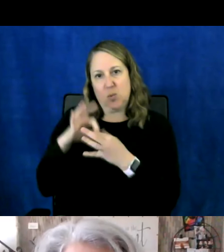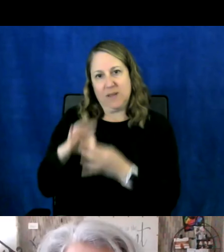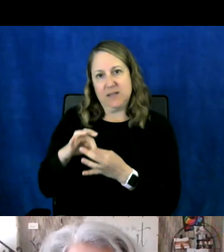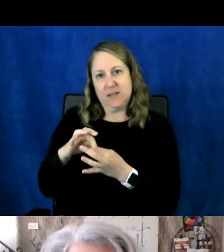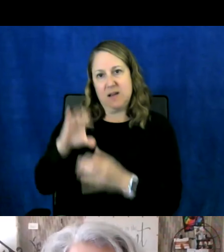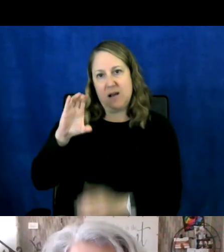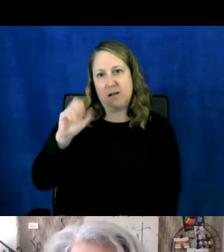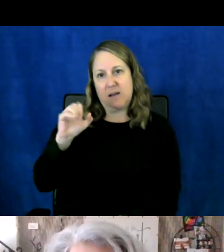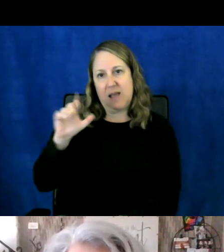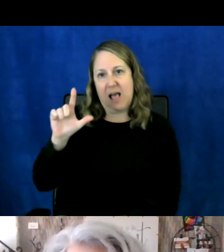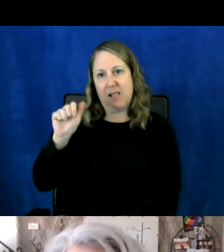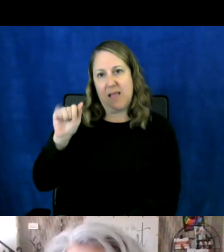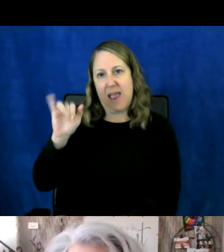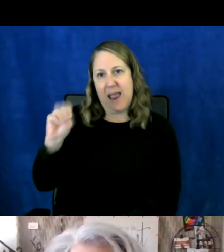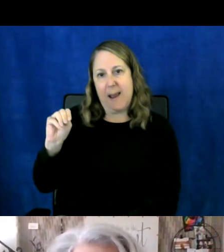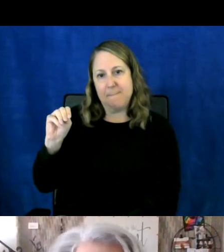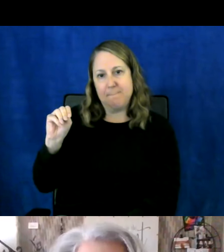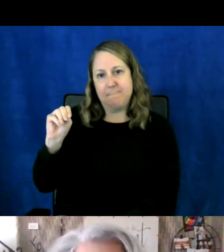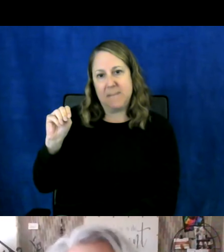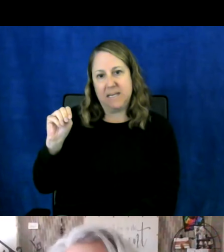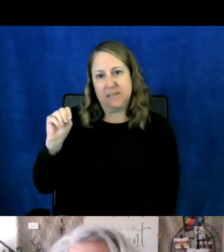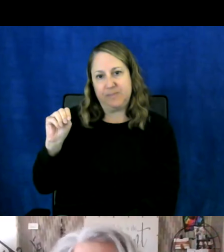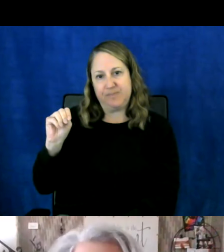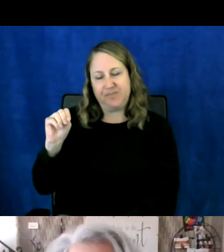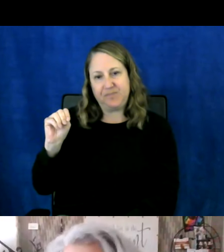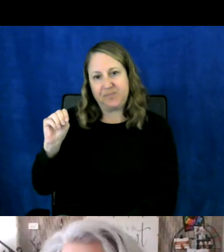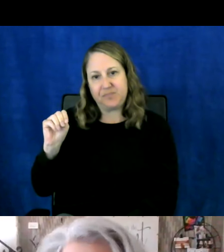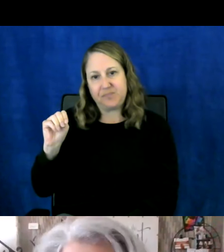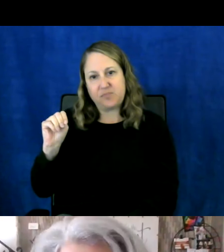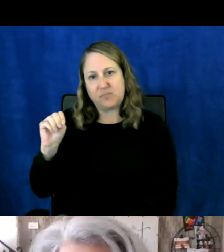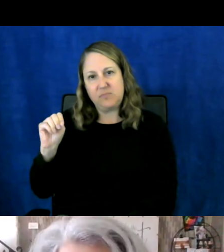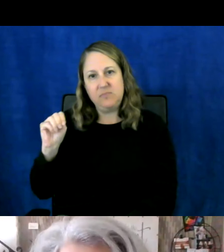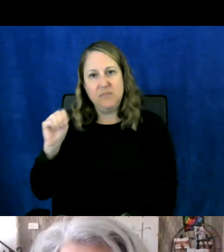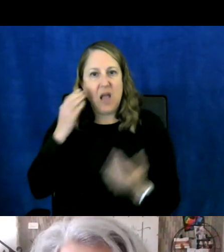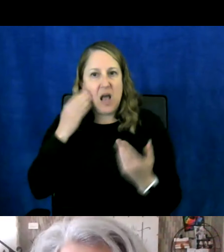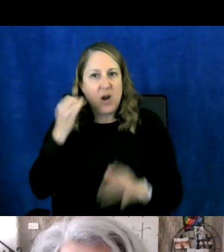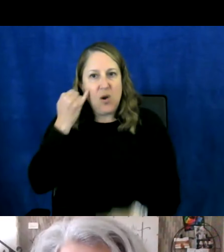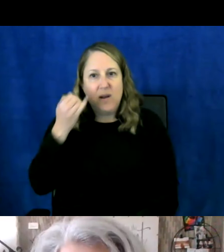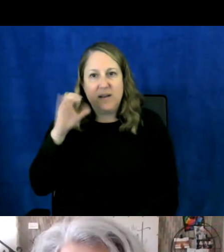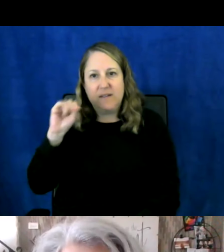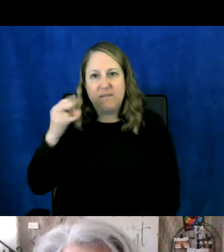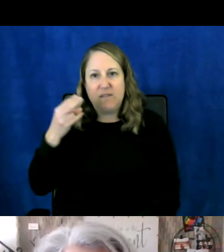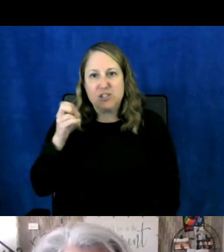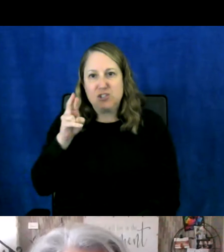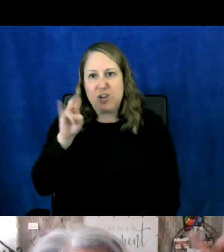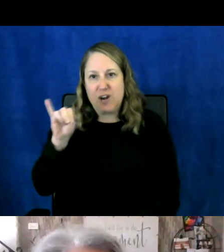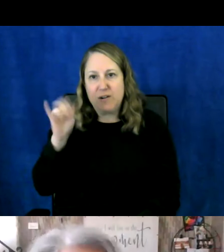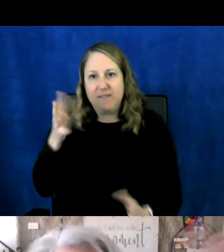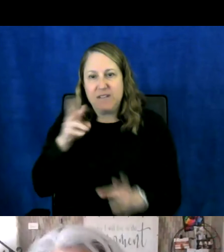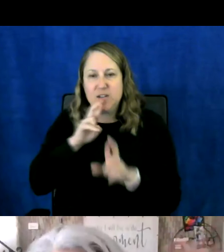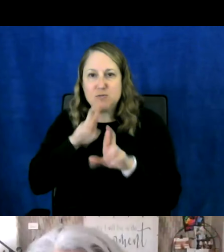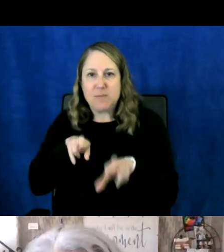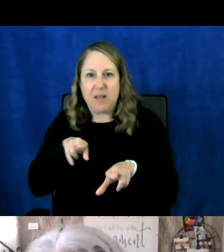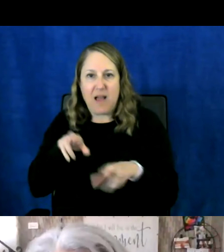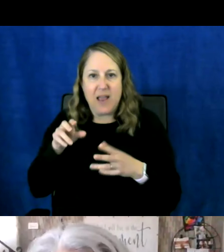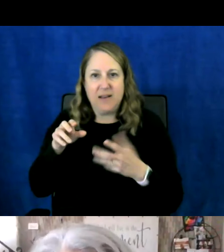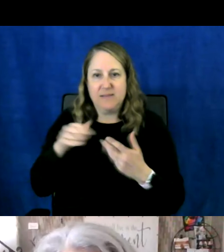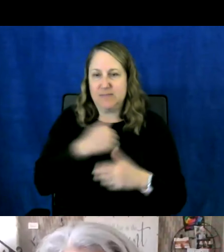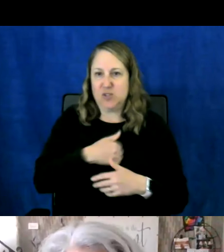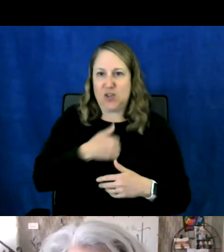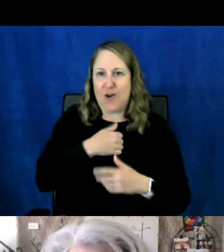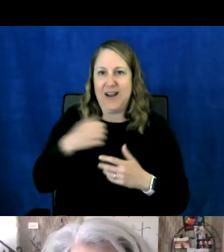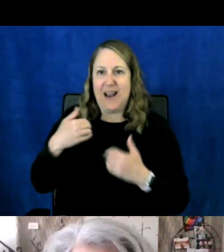CalAIM and note, and I don't know if Sherry replied to this or not, because I'm sorry, I had